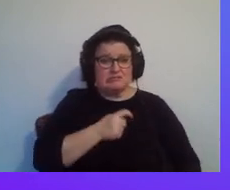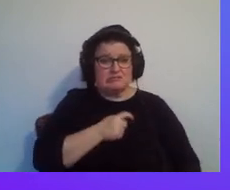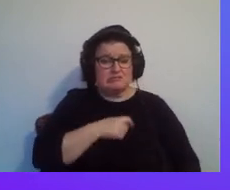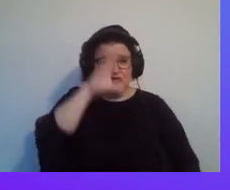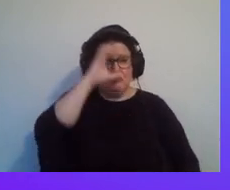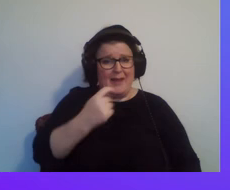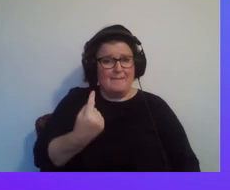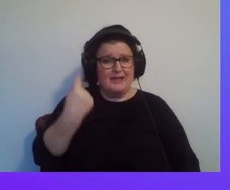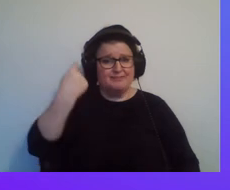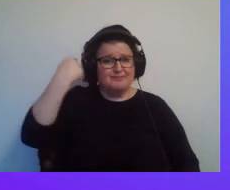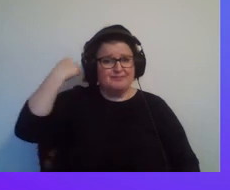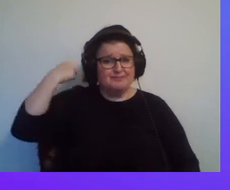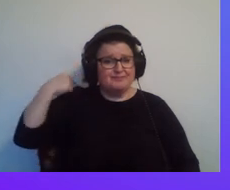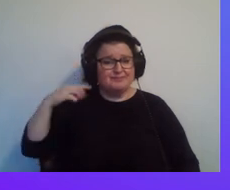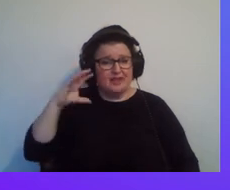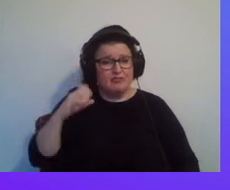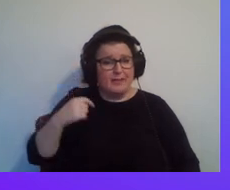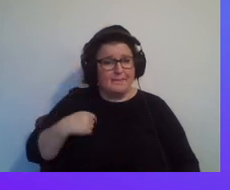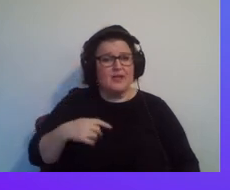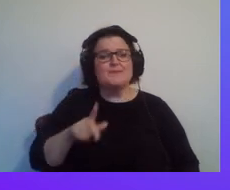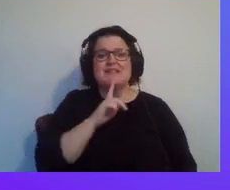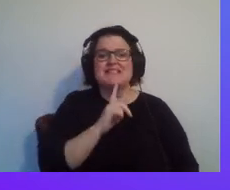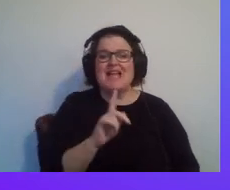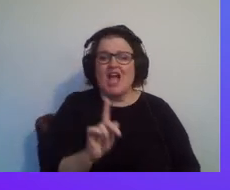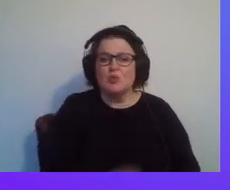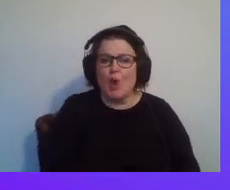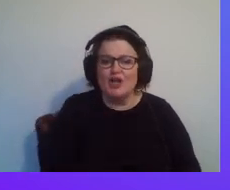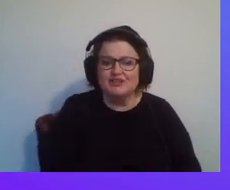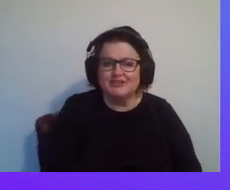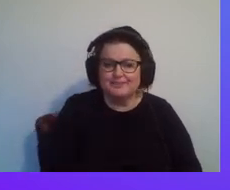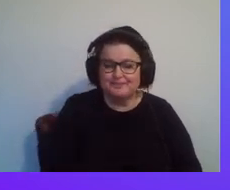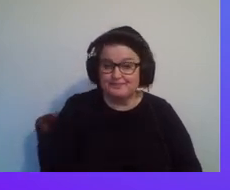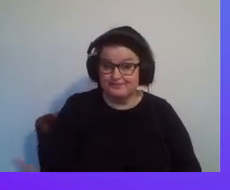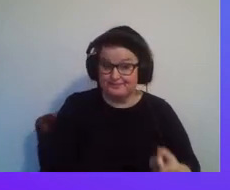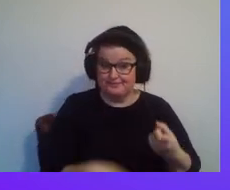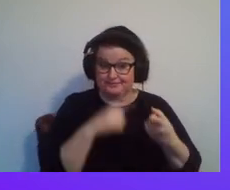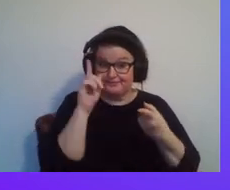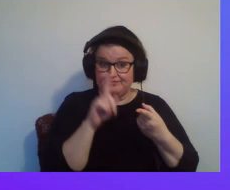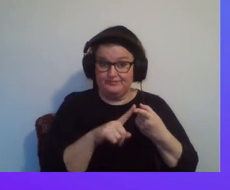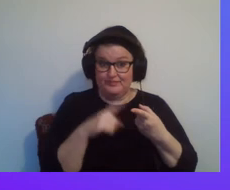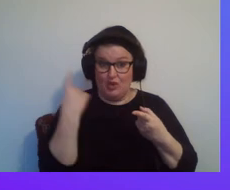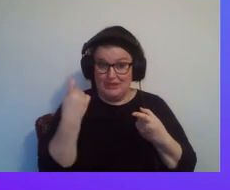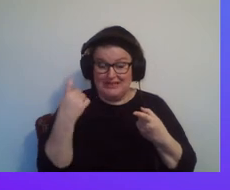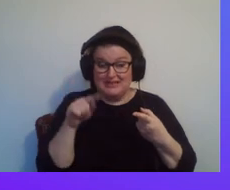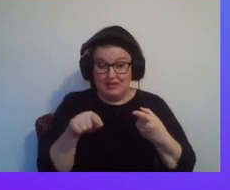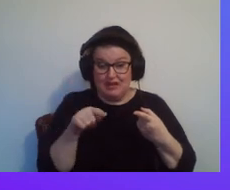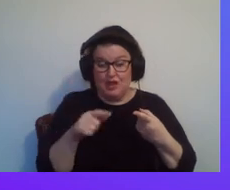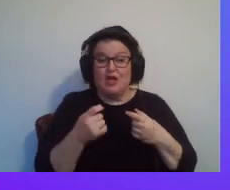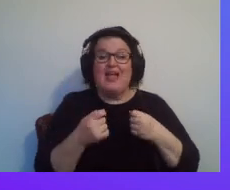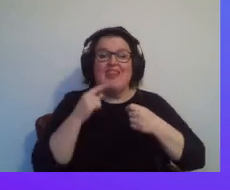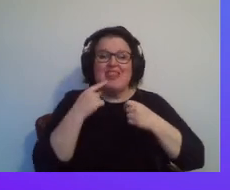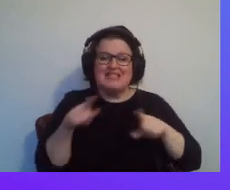say to them? What would I say is that, first of all, consider this as an instruction